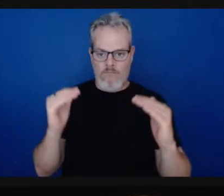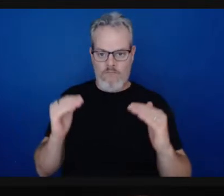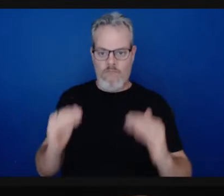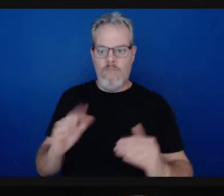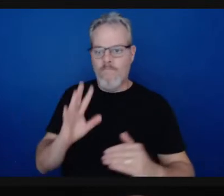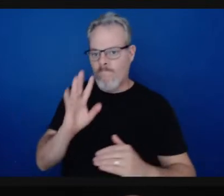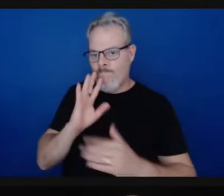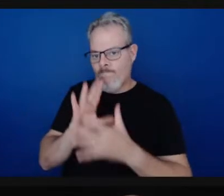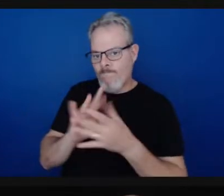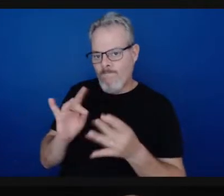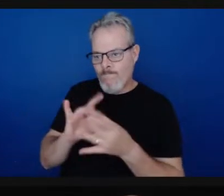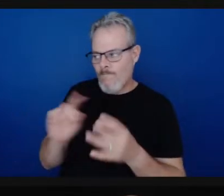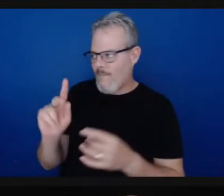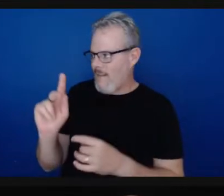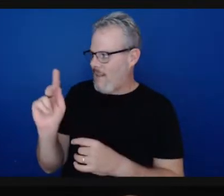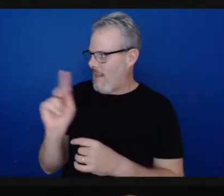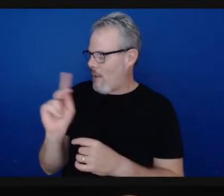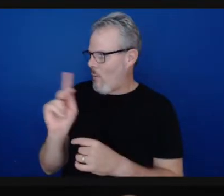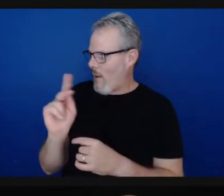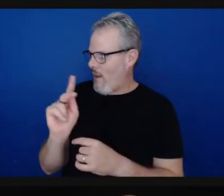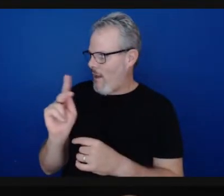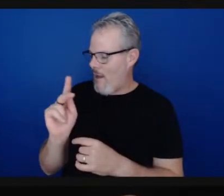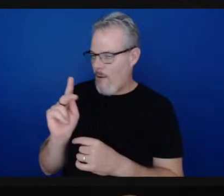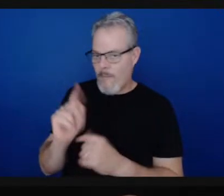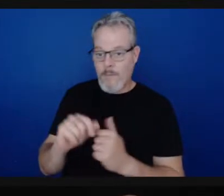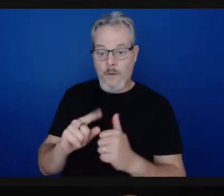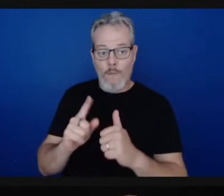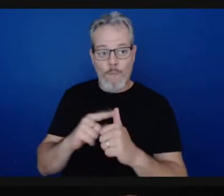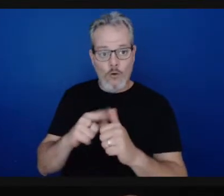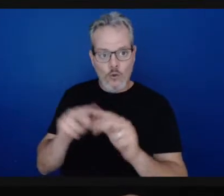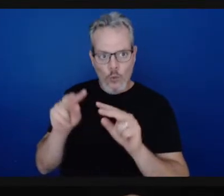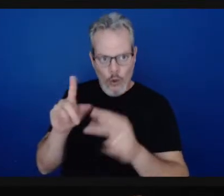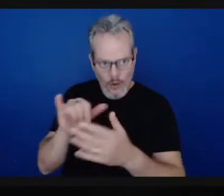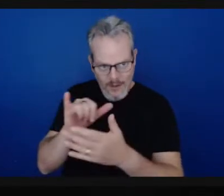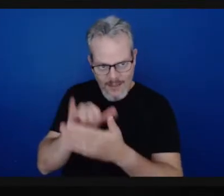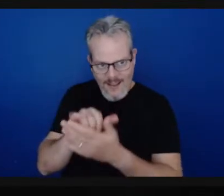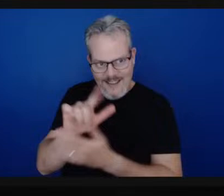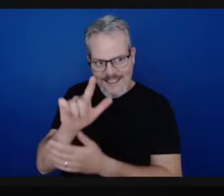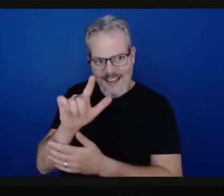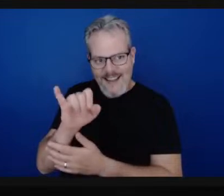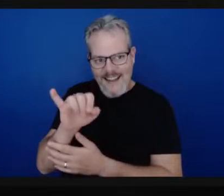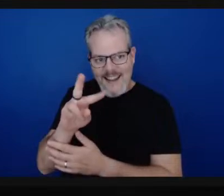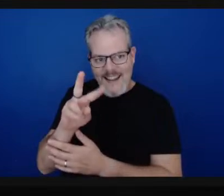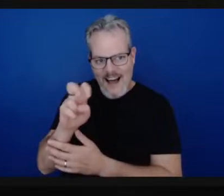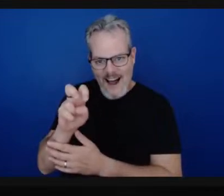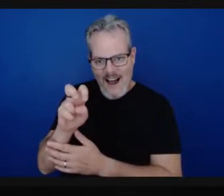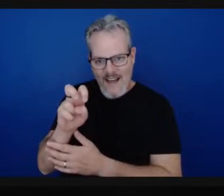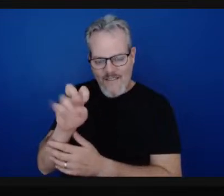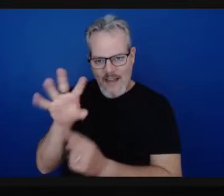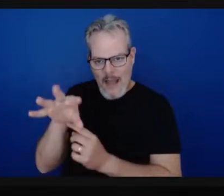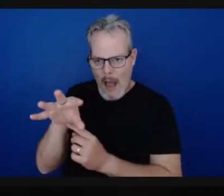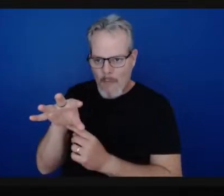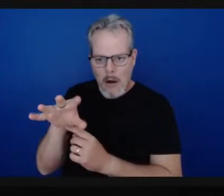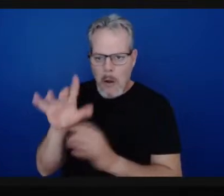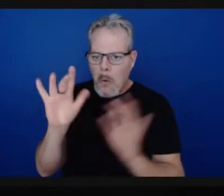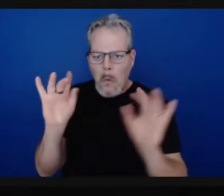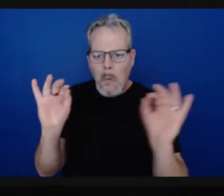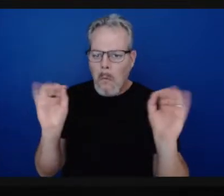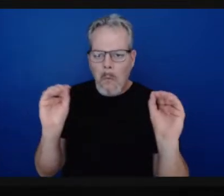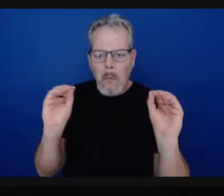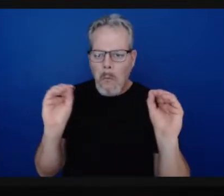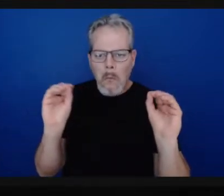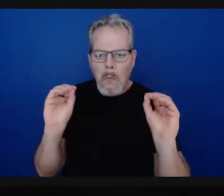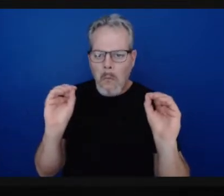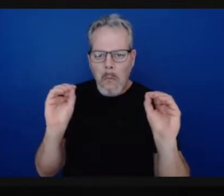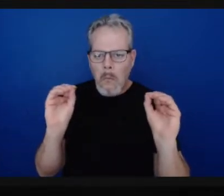first here and look at, this is the live camera looking in there. we don't have a whole lot of visual reports to give you guys